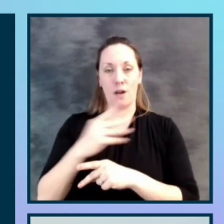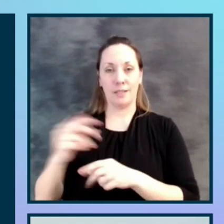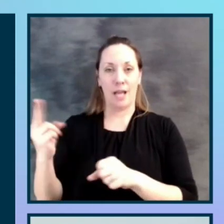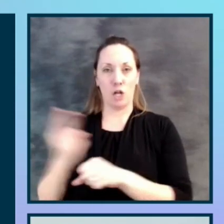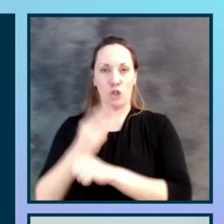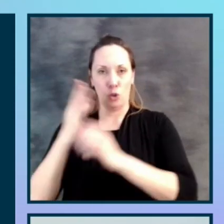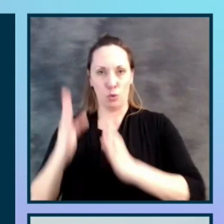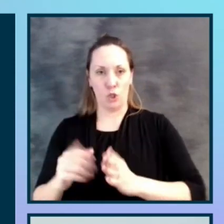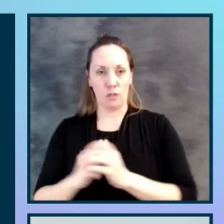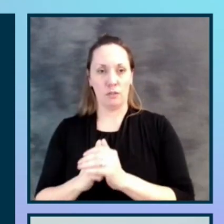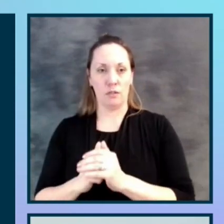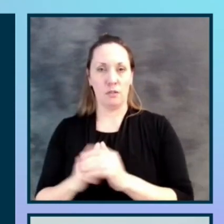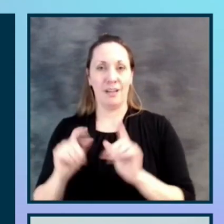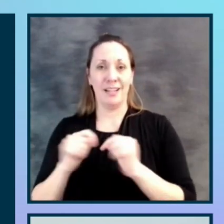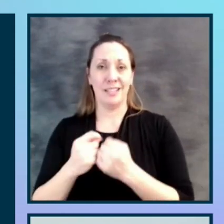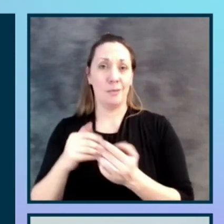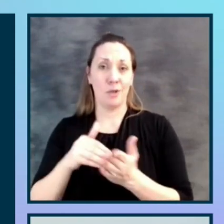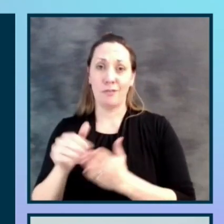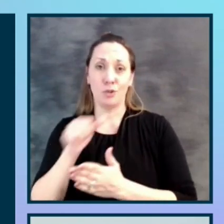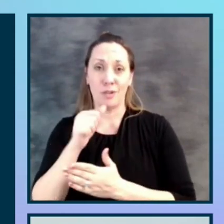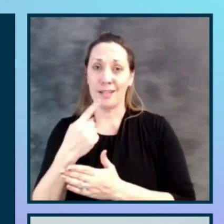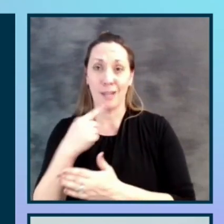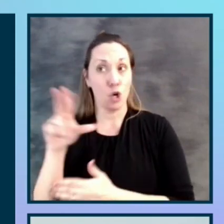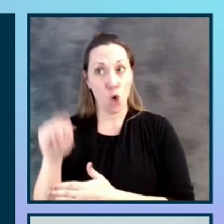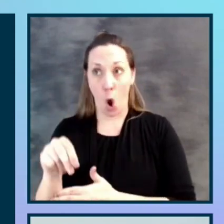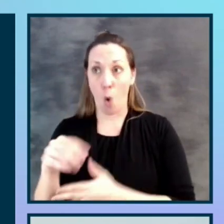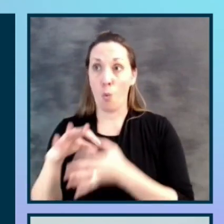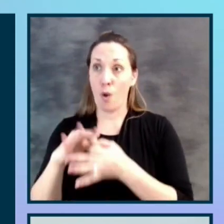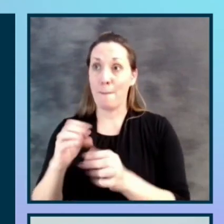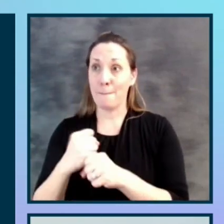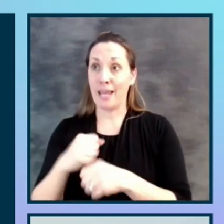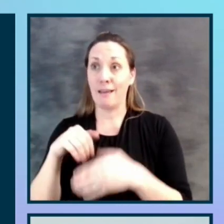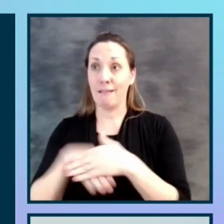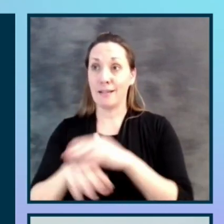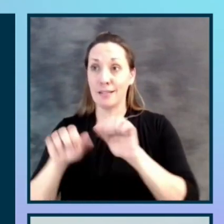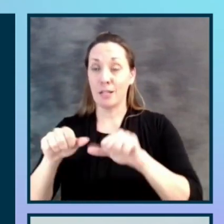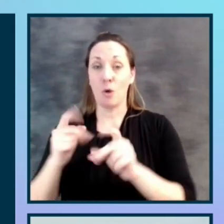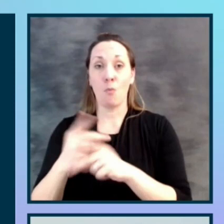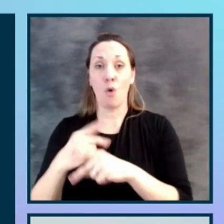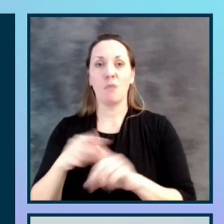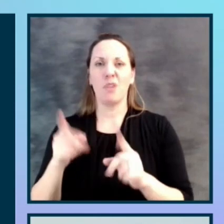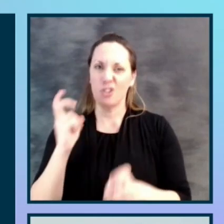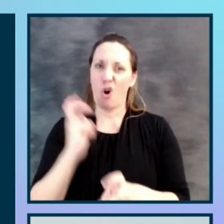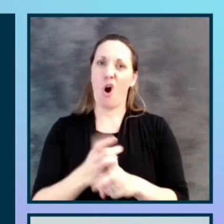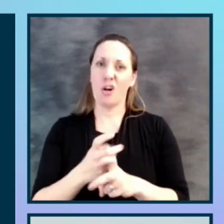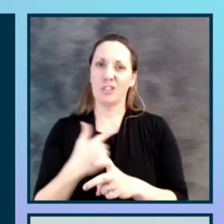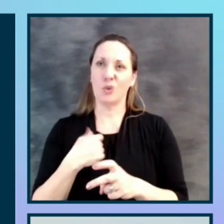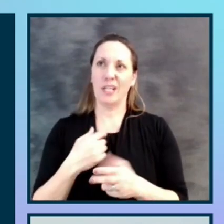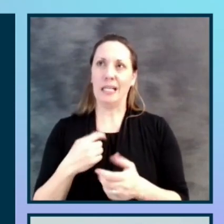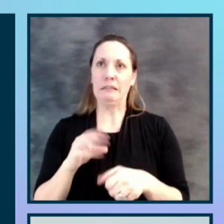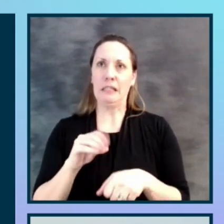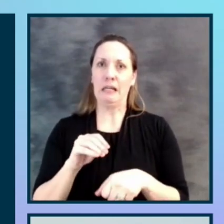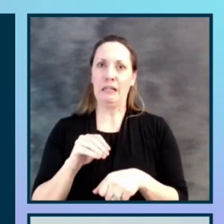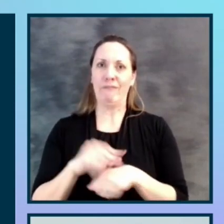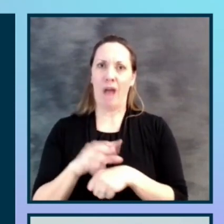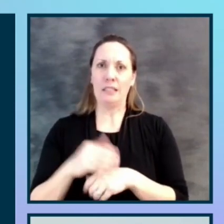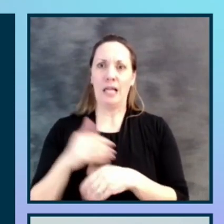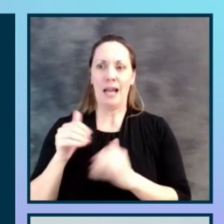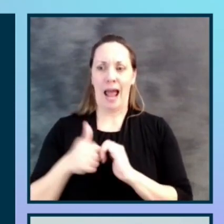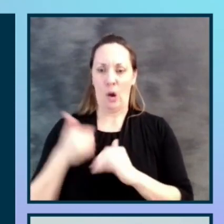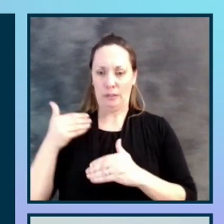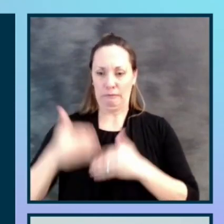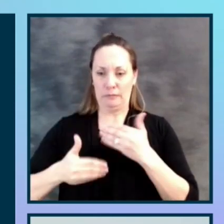Teams hardly say no to building accessible products, but it's very hard to get it prioritized on the roadmap. And